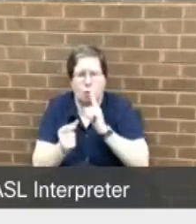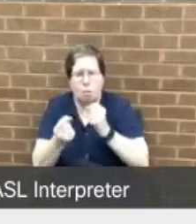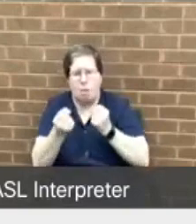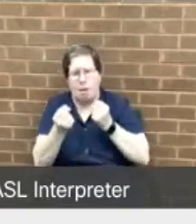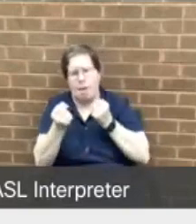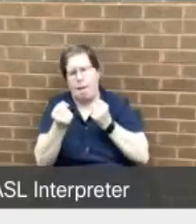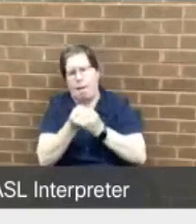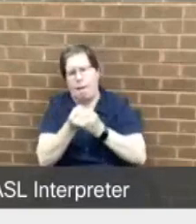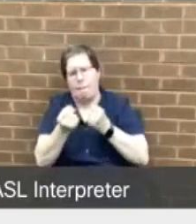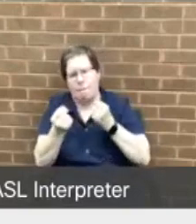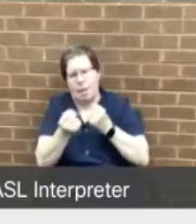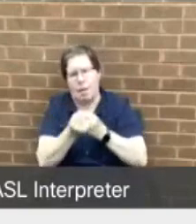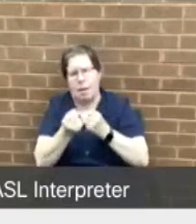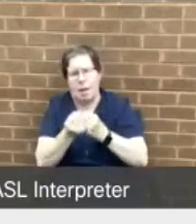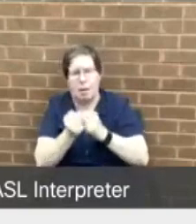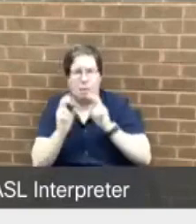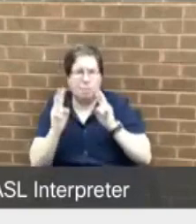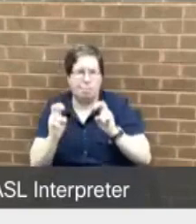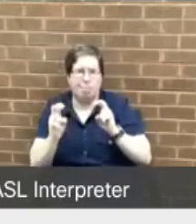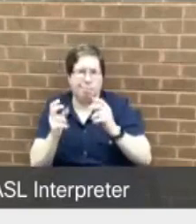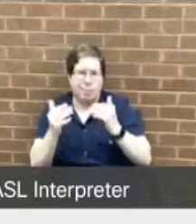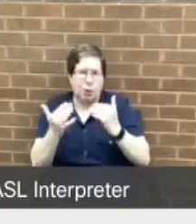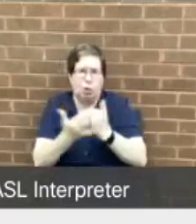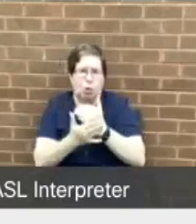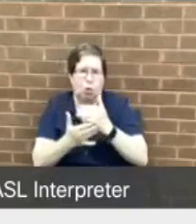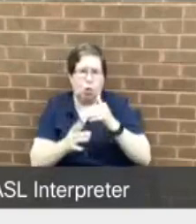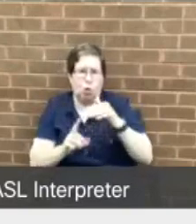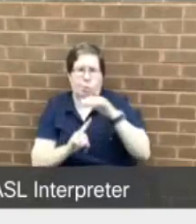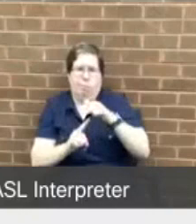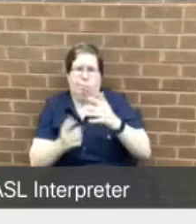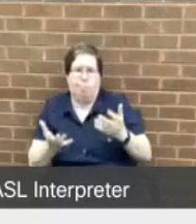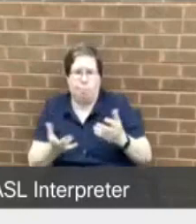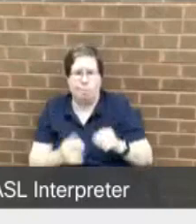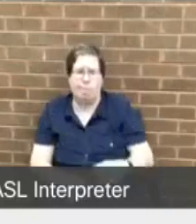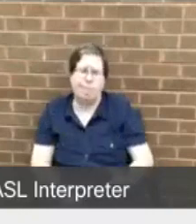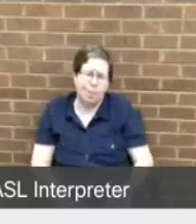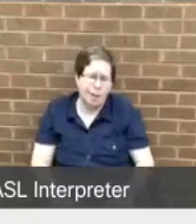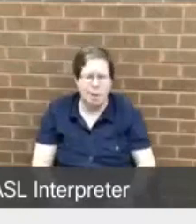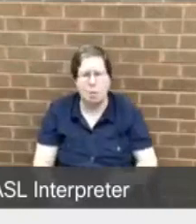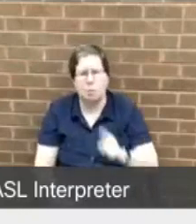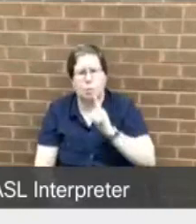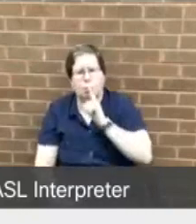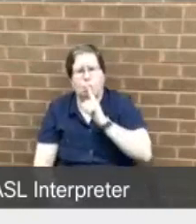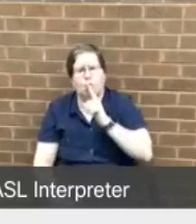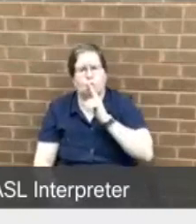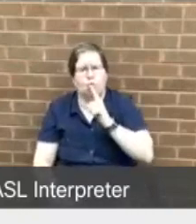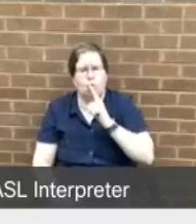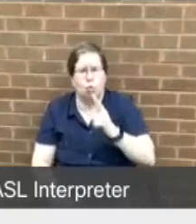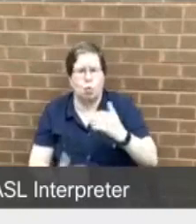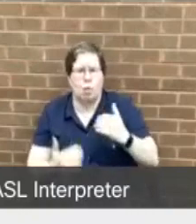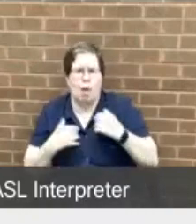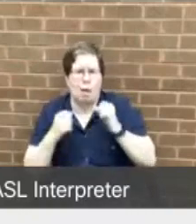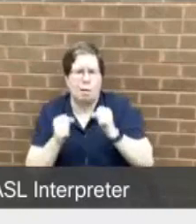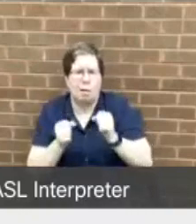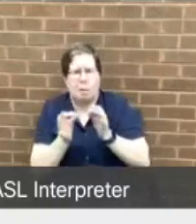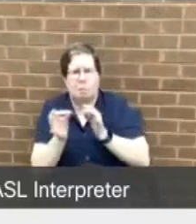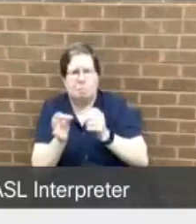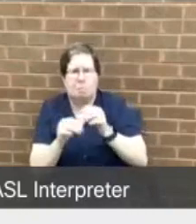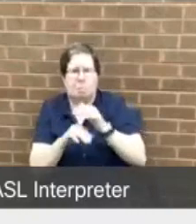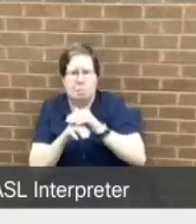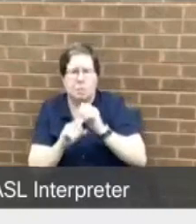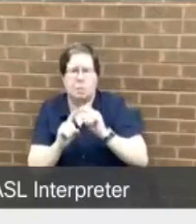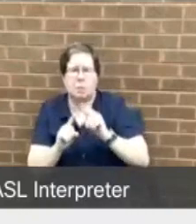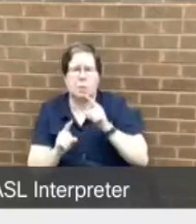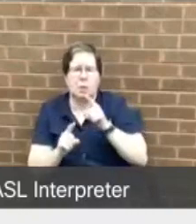that new arena? Sure, let me kind of touch on this, and maybe Holly can expand a little bit. You know, you get into